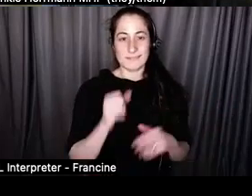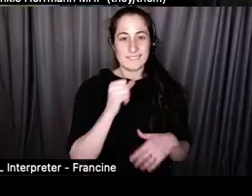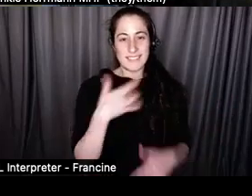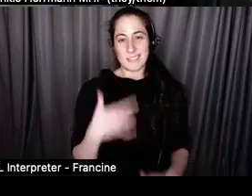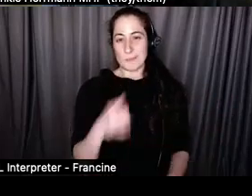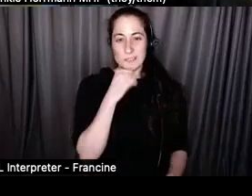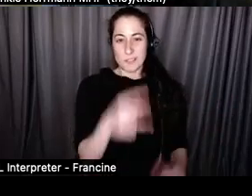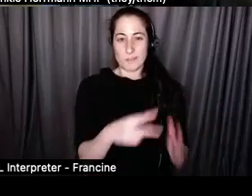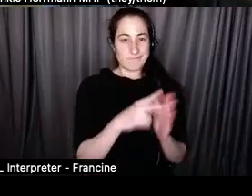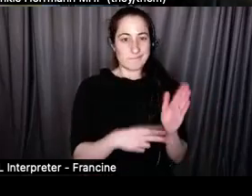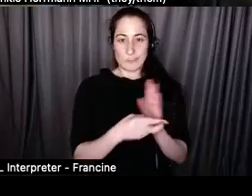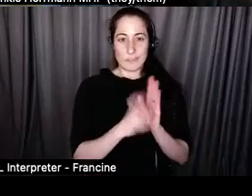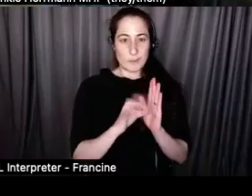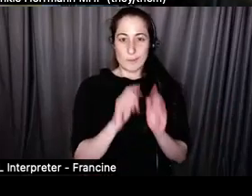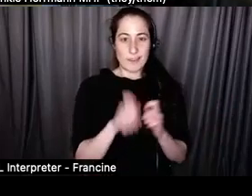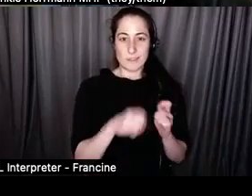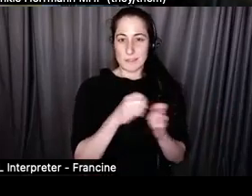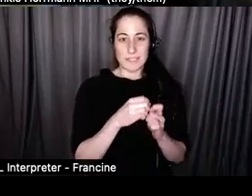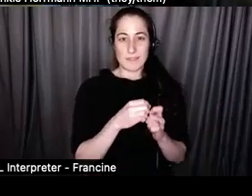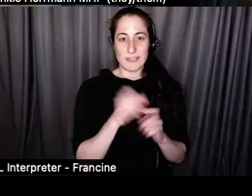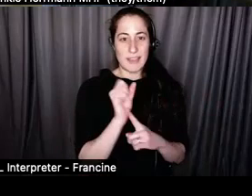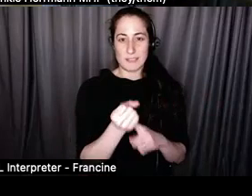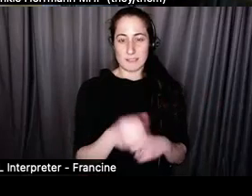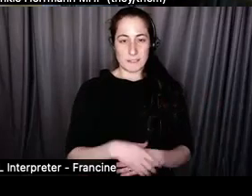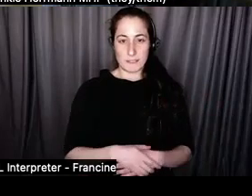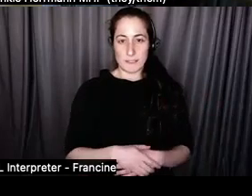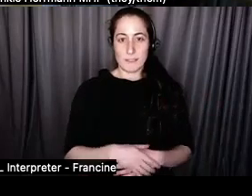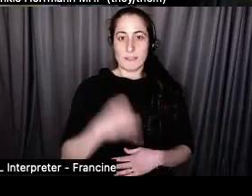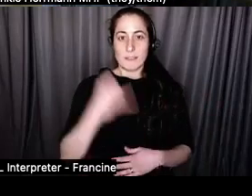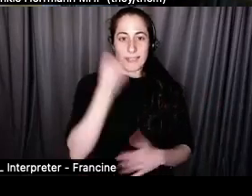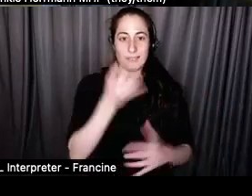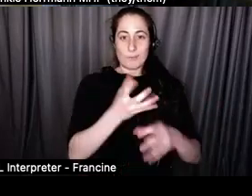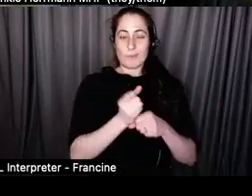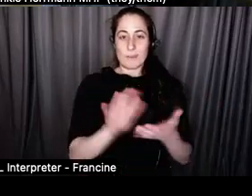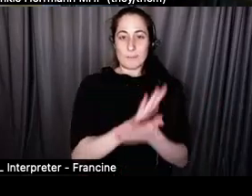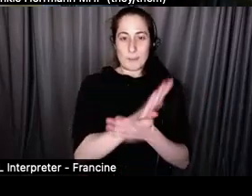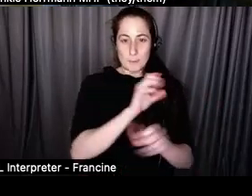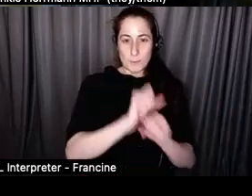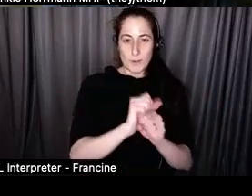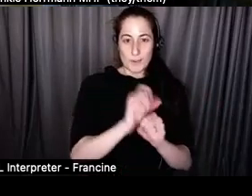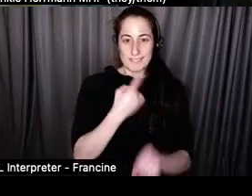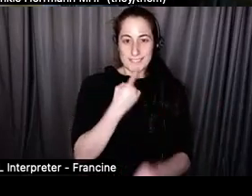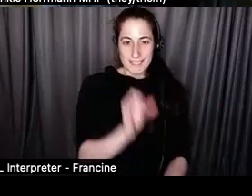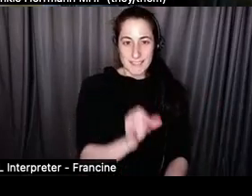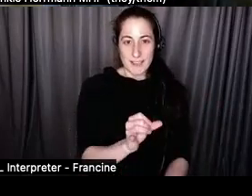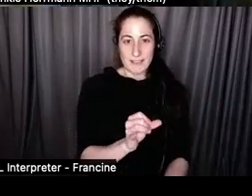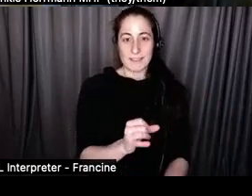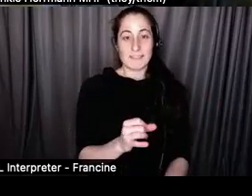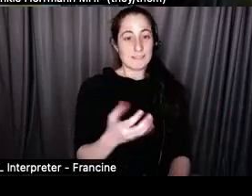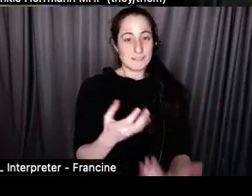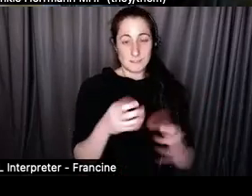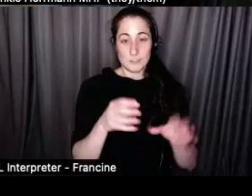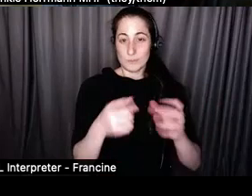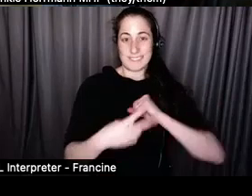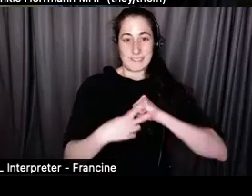looking at the individual situation. And so if you ever receive any paperwork like that, one tip is to save any paperwork you